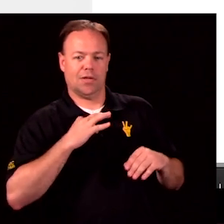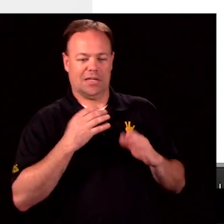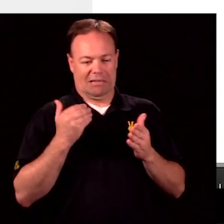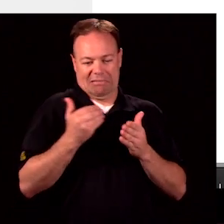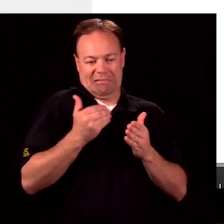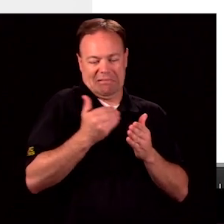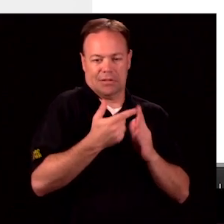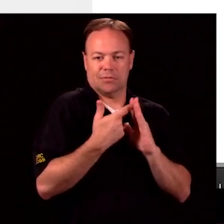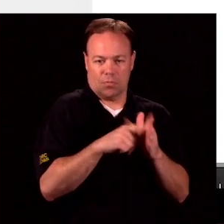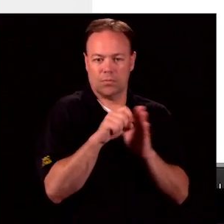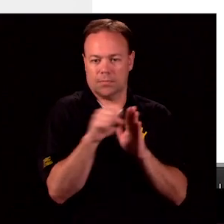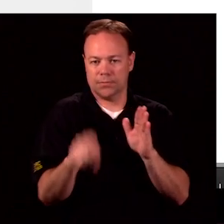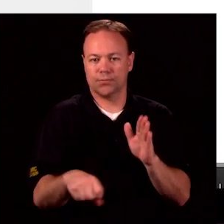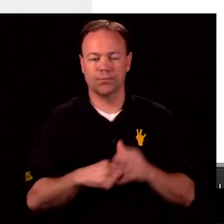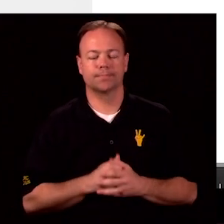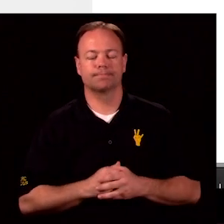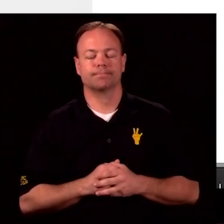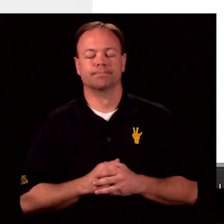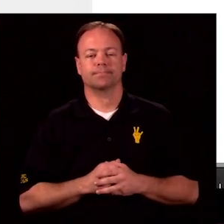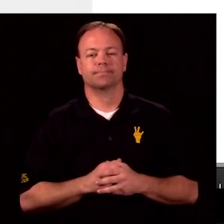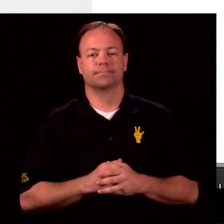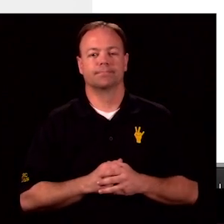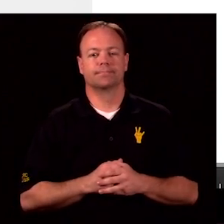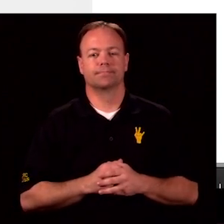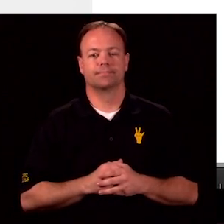of the semester.